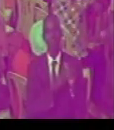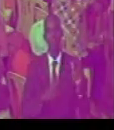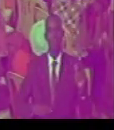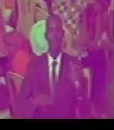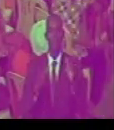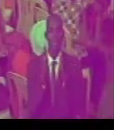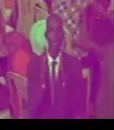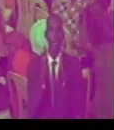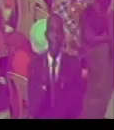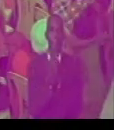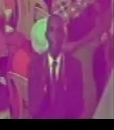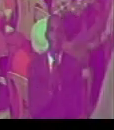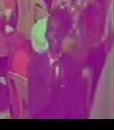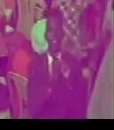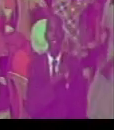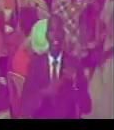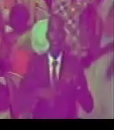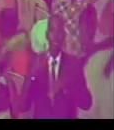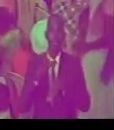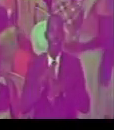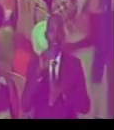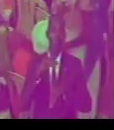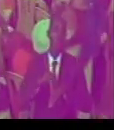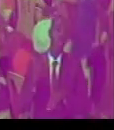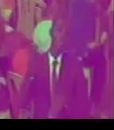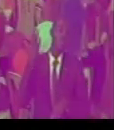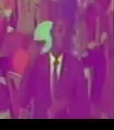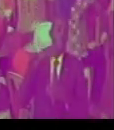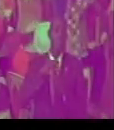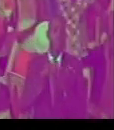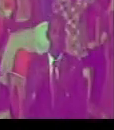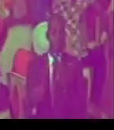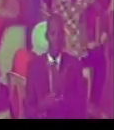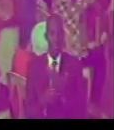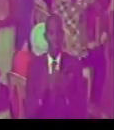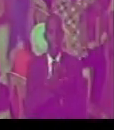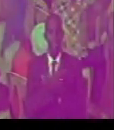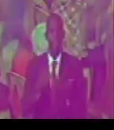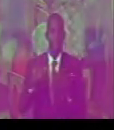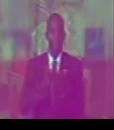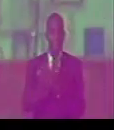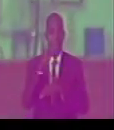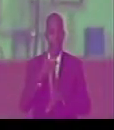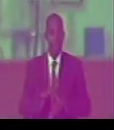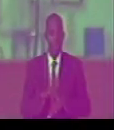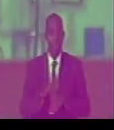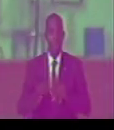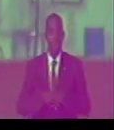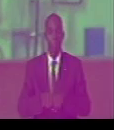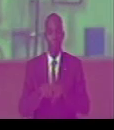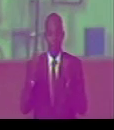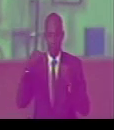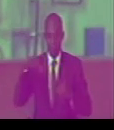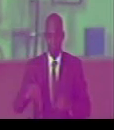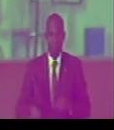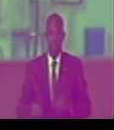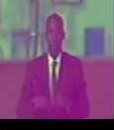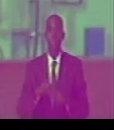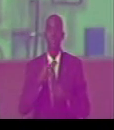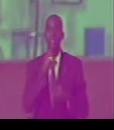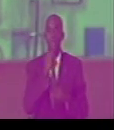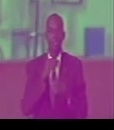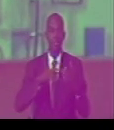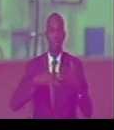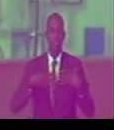sir. Put your hands together for Jesus. The Lord touched him during the past crusade, divine touch. And